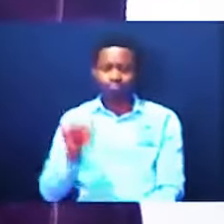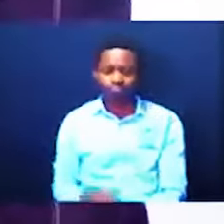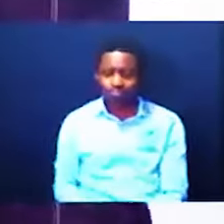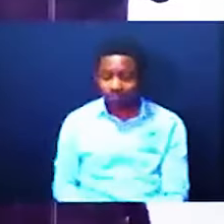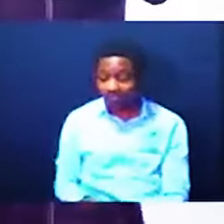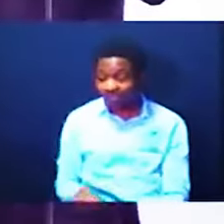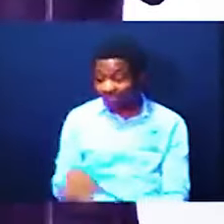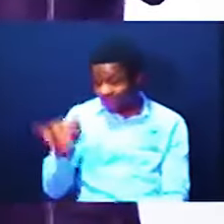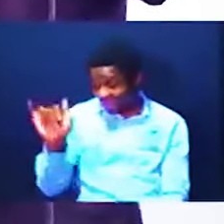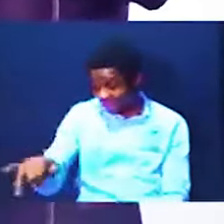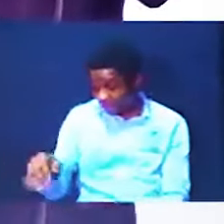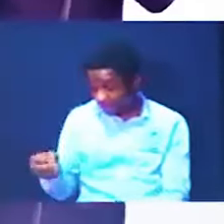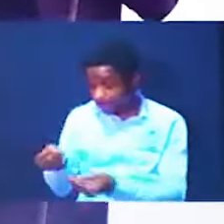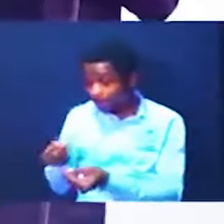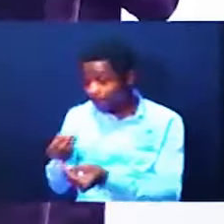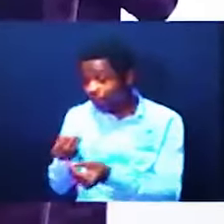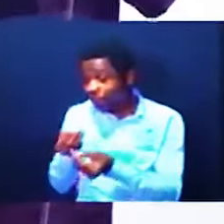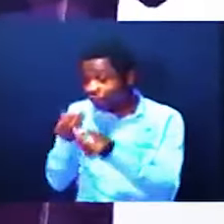someone. Now,